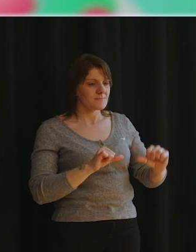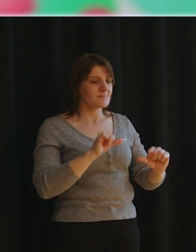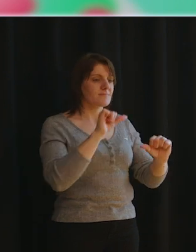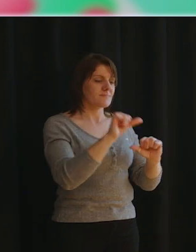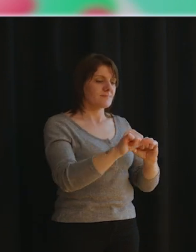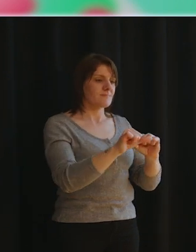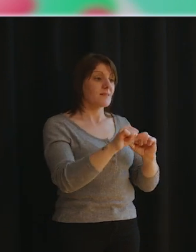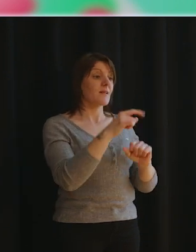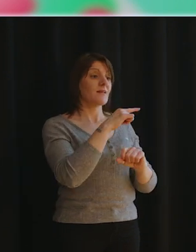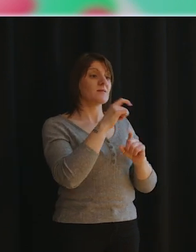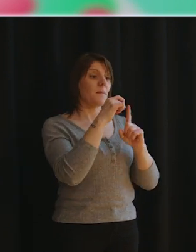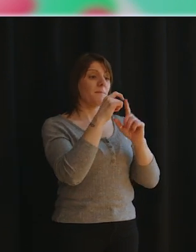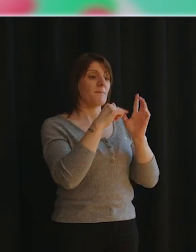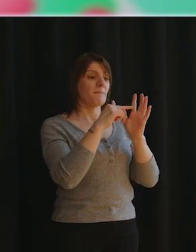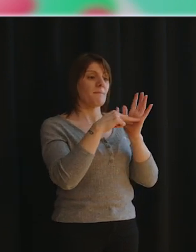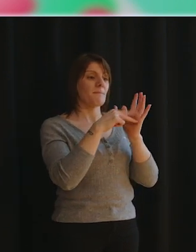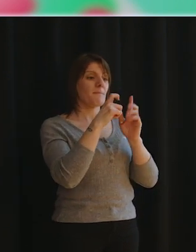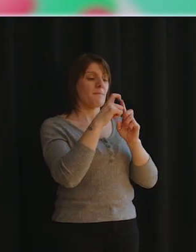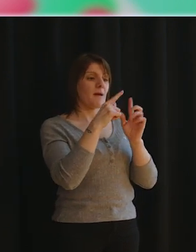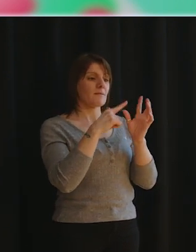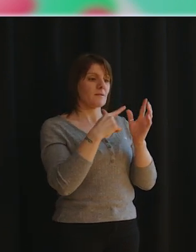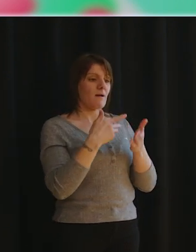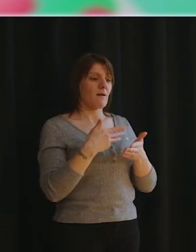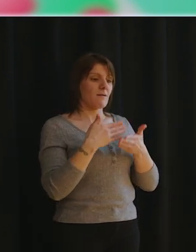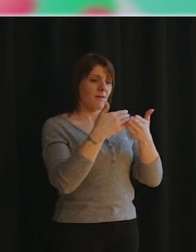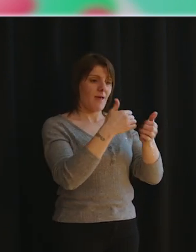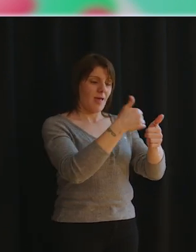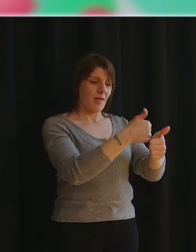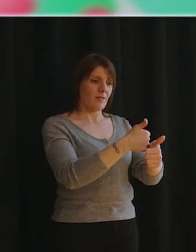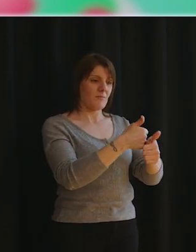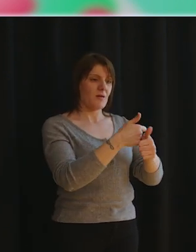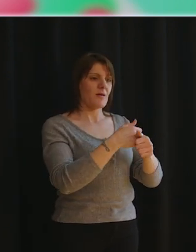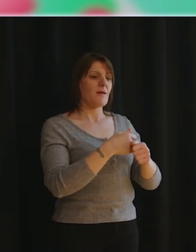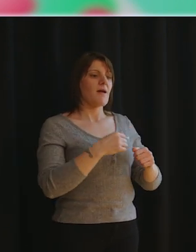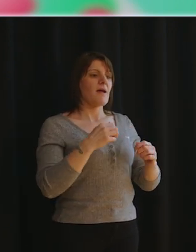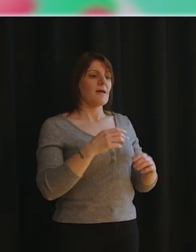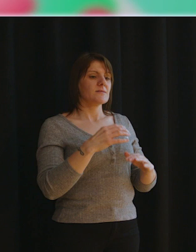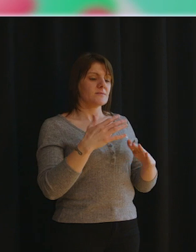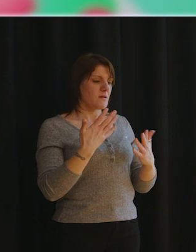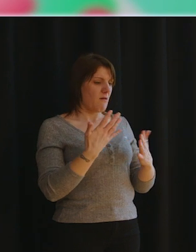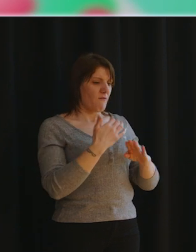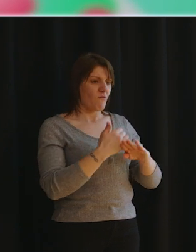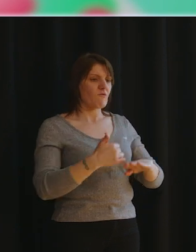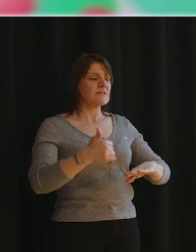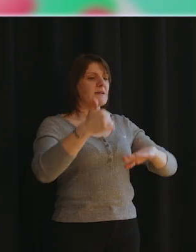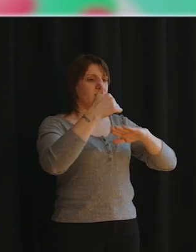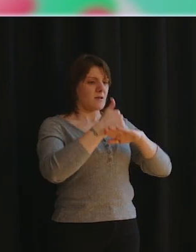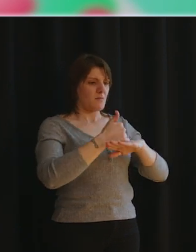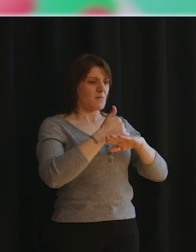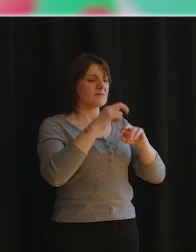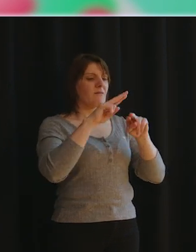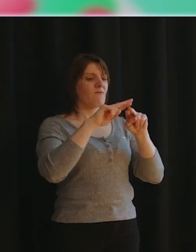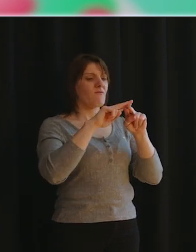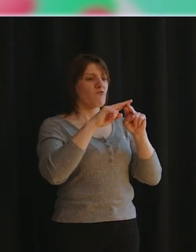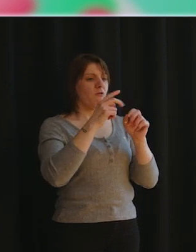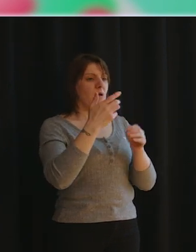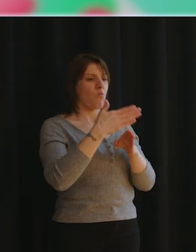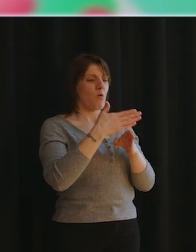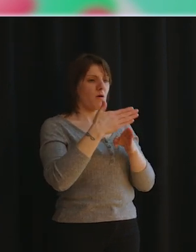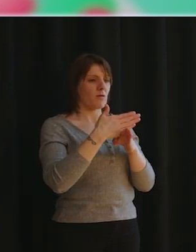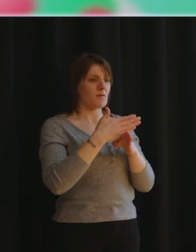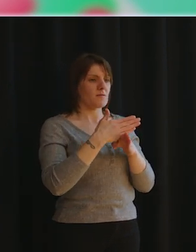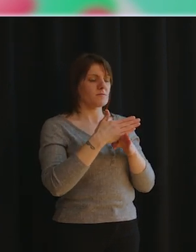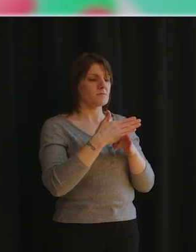this, because it gives people a framework, and this is what Panda is. It's a framework to operate within. It's not a blueprint. If